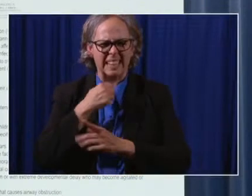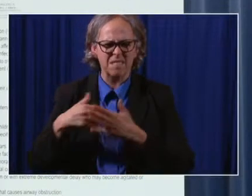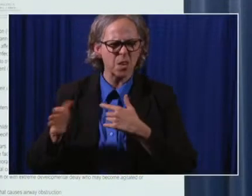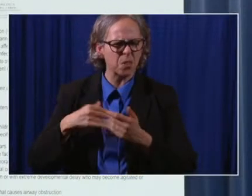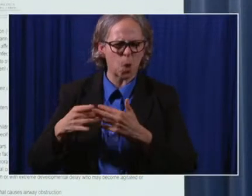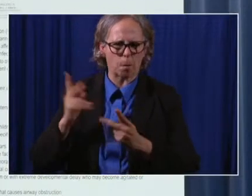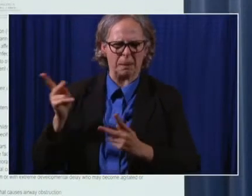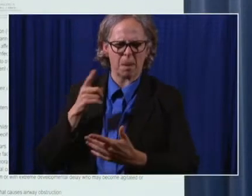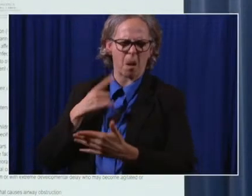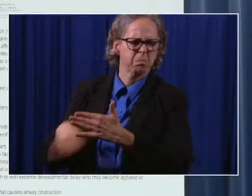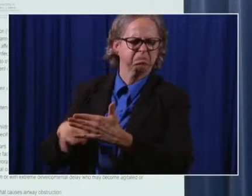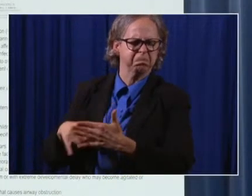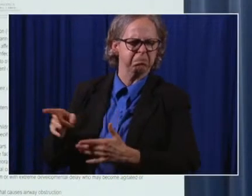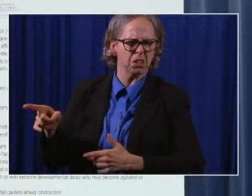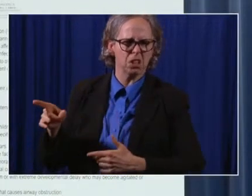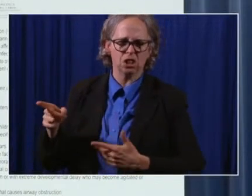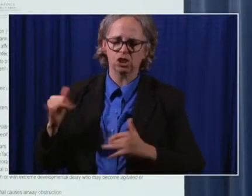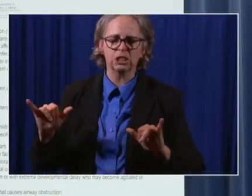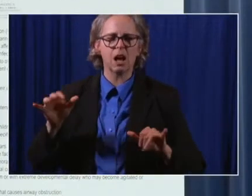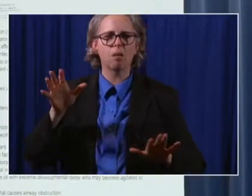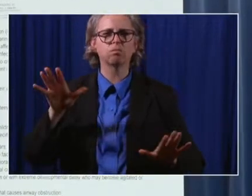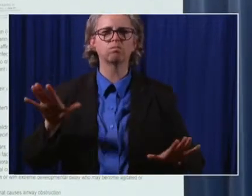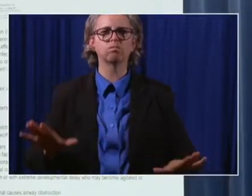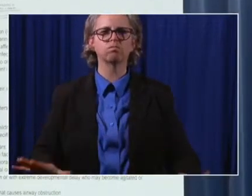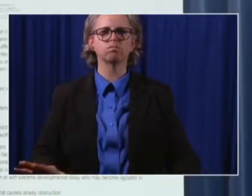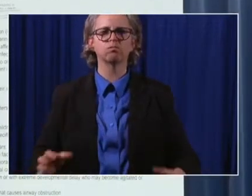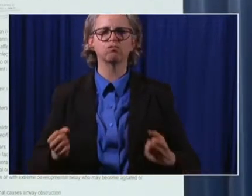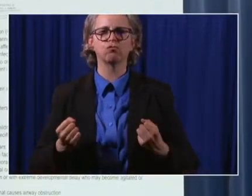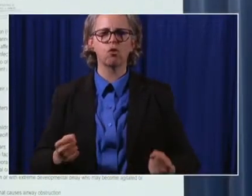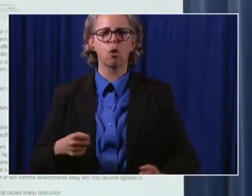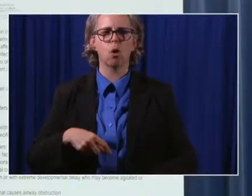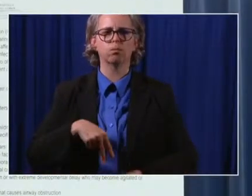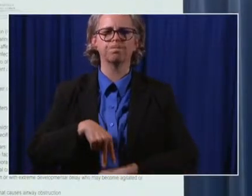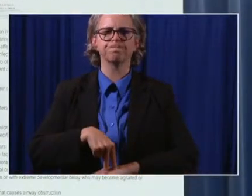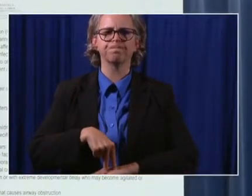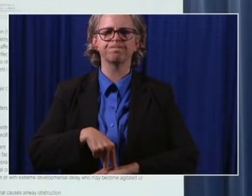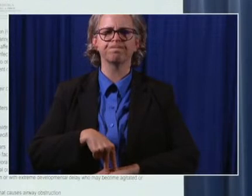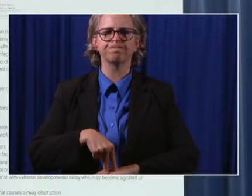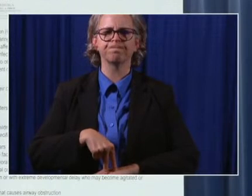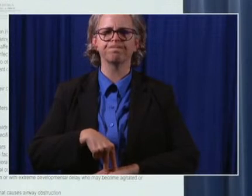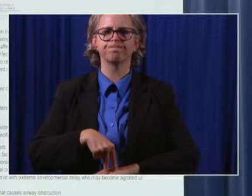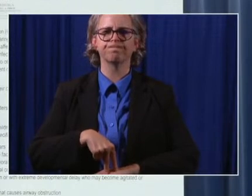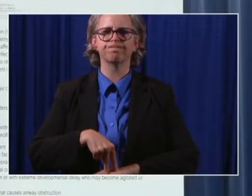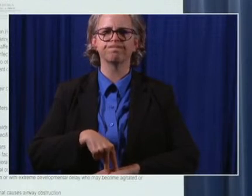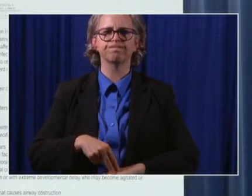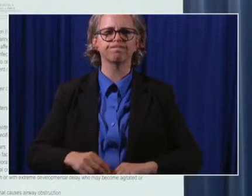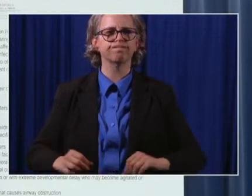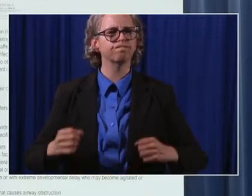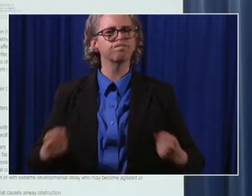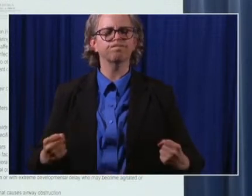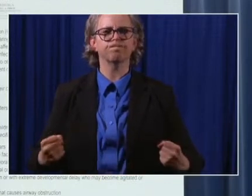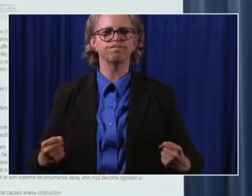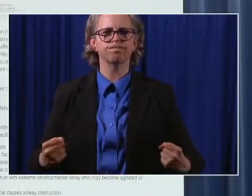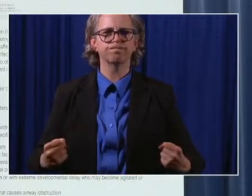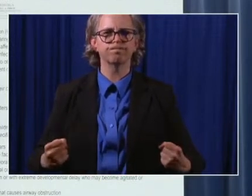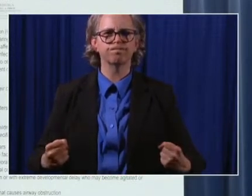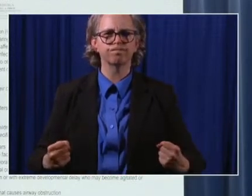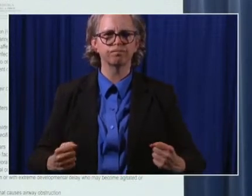resolute, determined, and brave. As I have said before, not all heroes wear